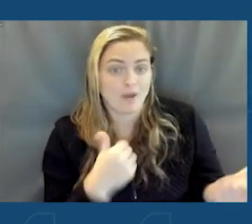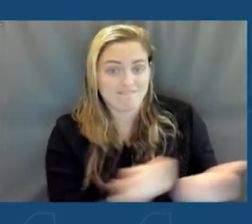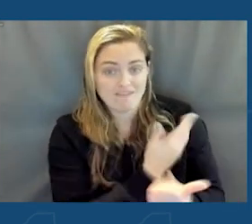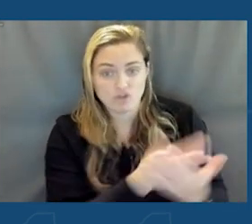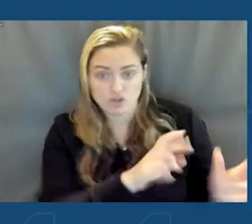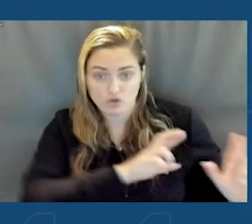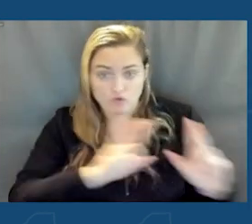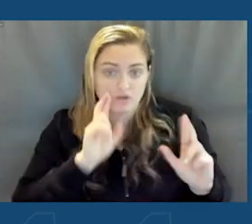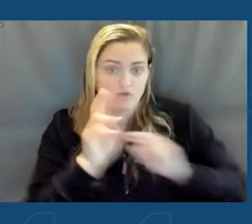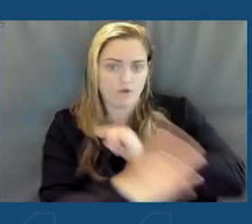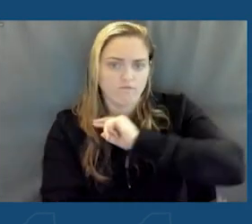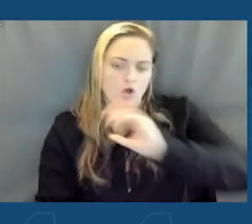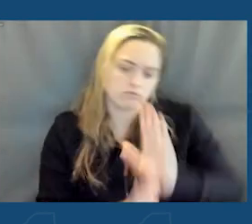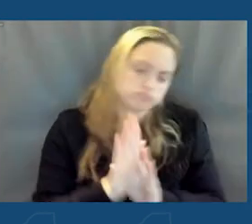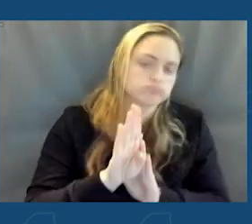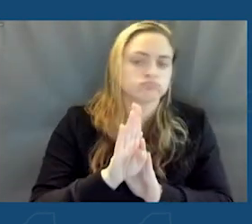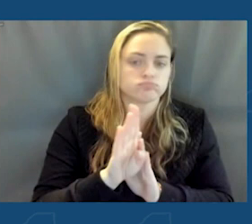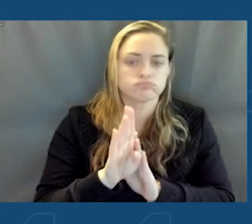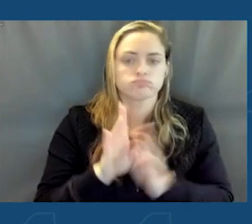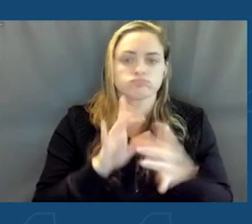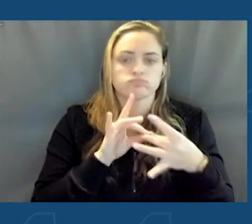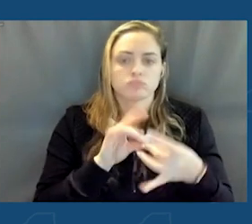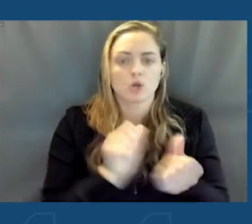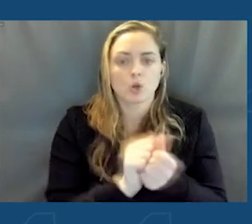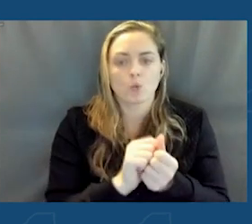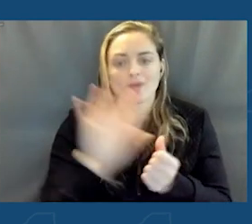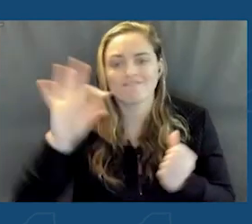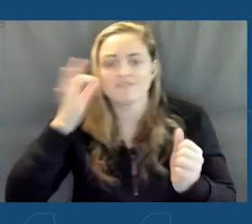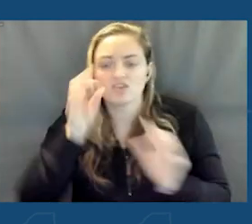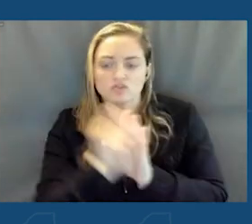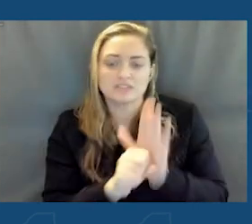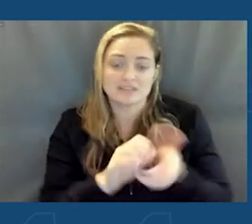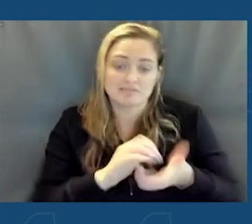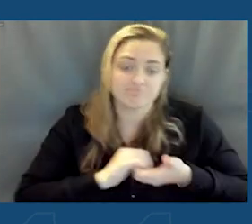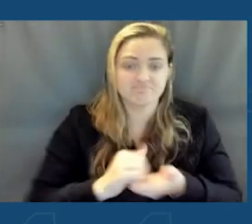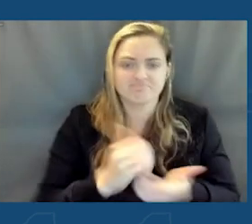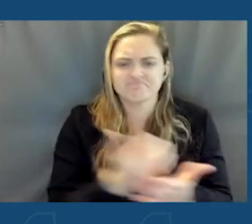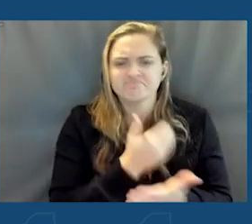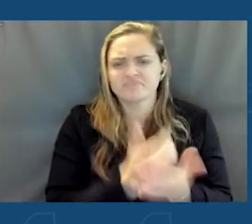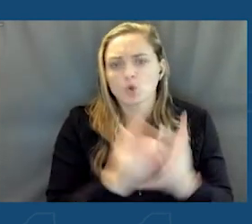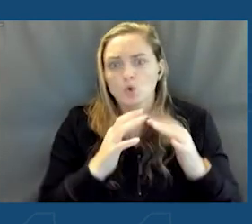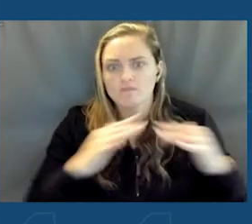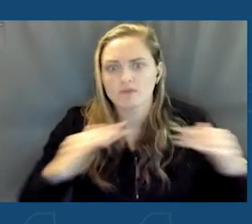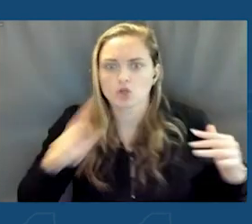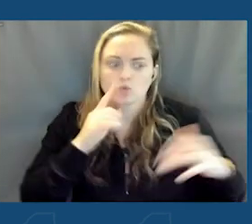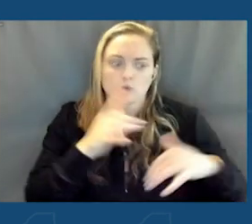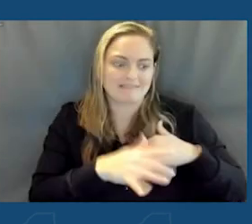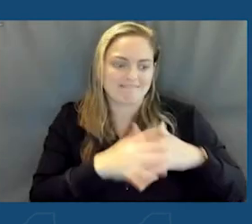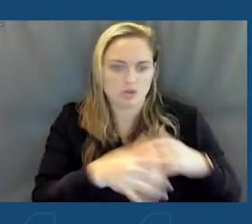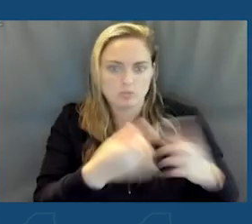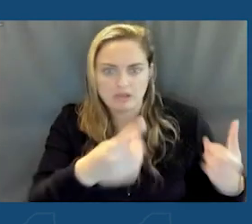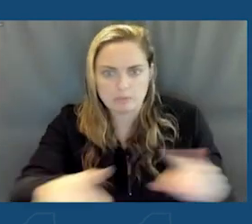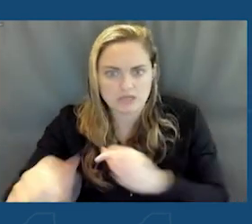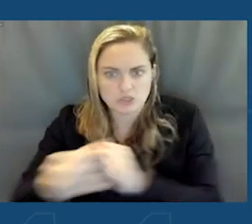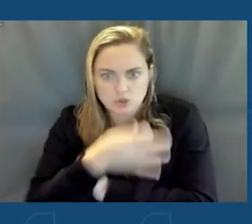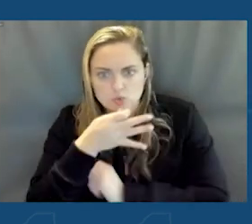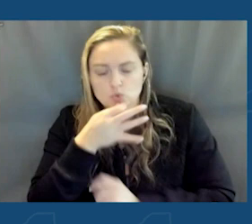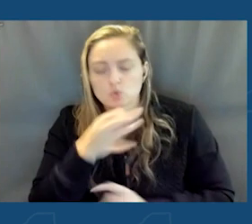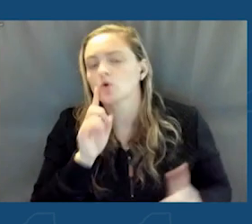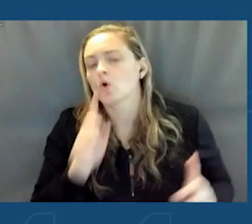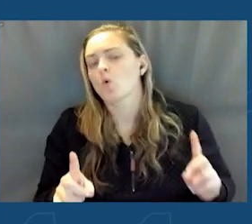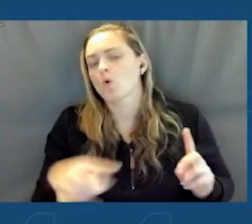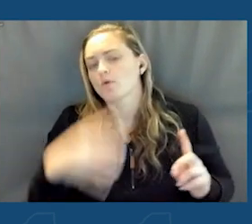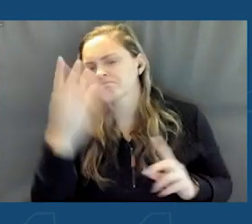fall surge. Coordinating with our federal and state partners as new variants are on the horizon. We're going to keep our eyes on those as well. So I'll tell you about